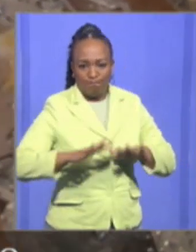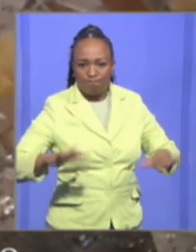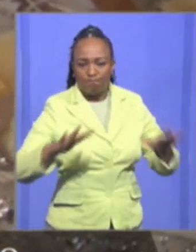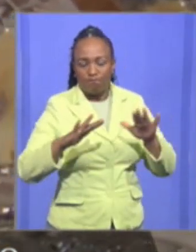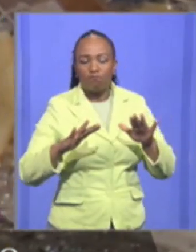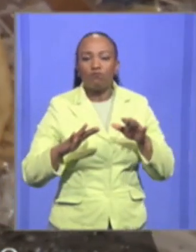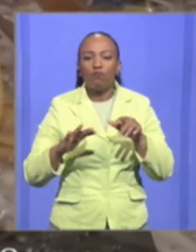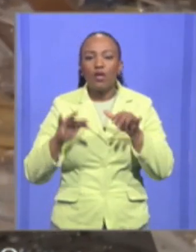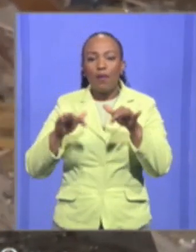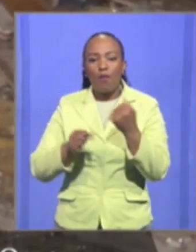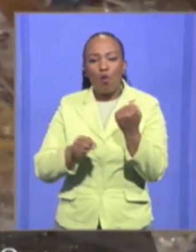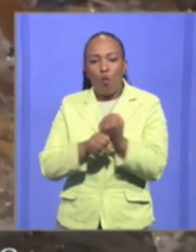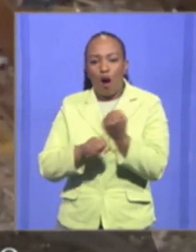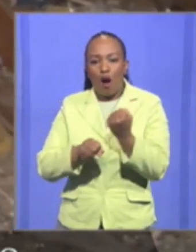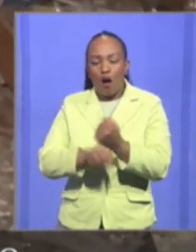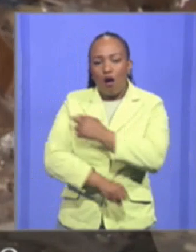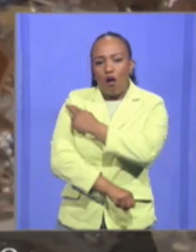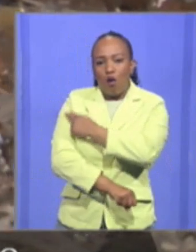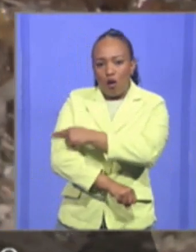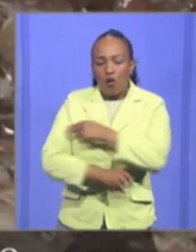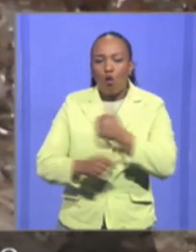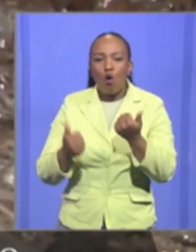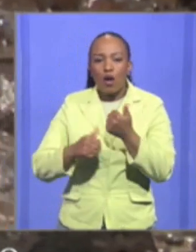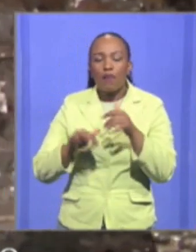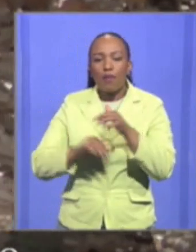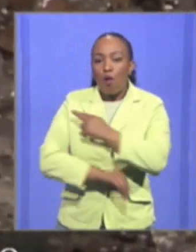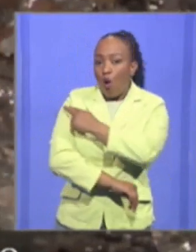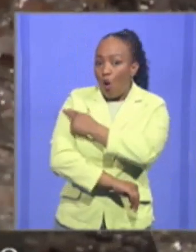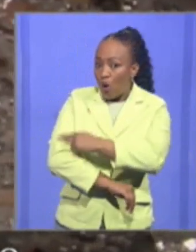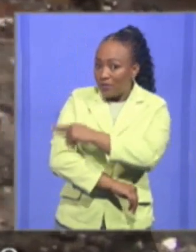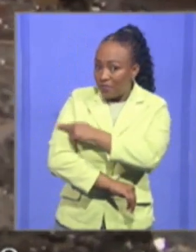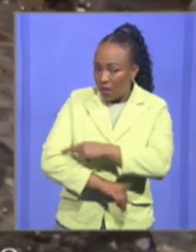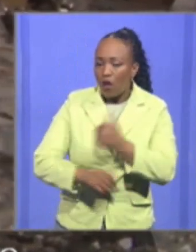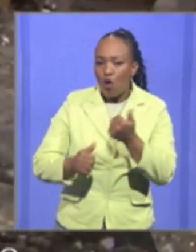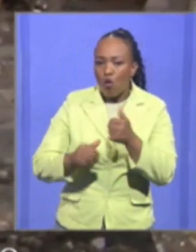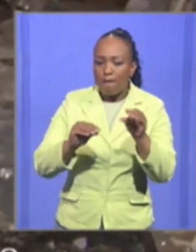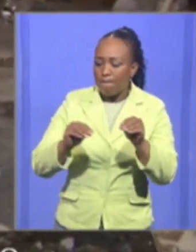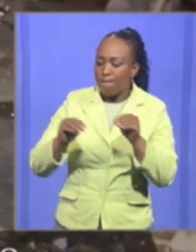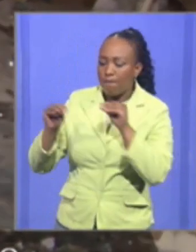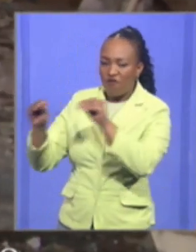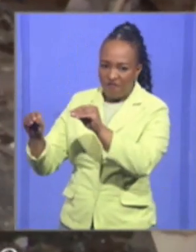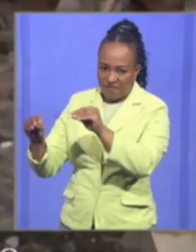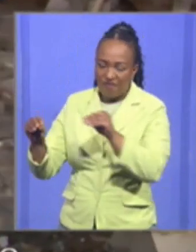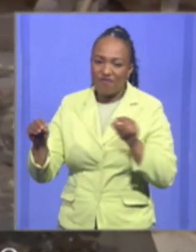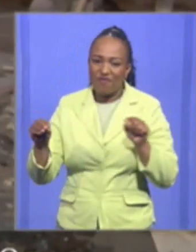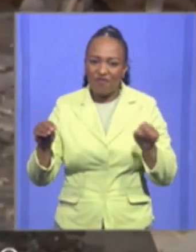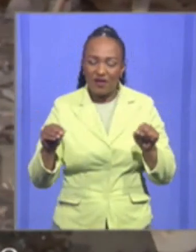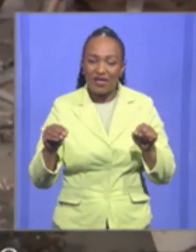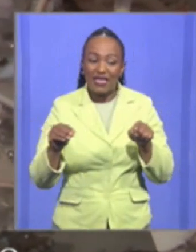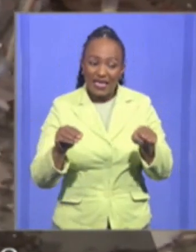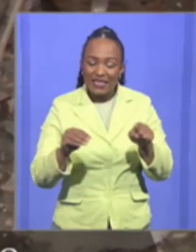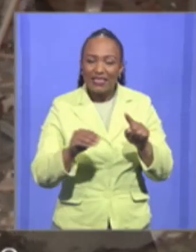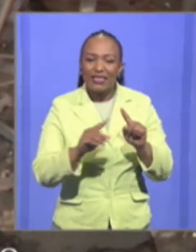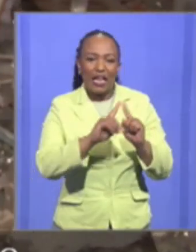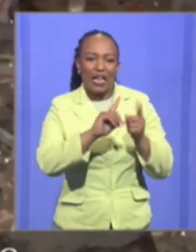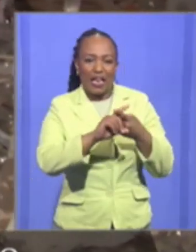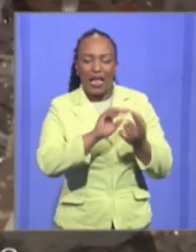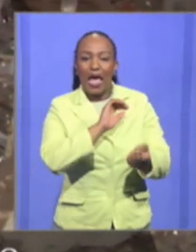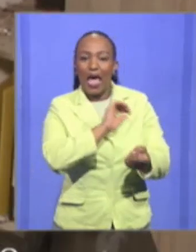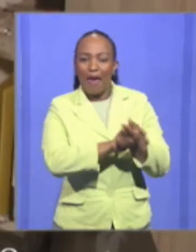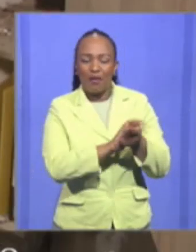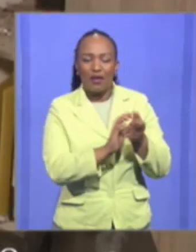ba re balwetši ba be ba šetše ba šutišitšwe pele kotsi direga. Tiragalo ye e tlile go ama ditirelo tša